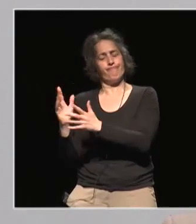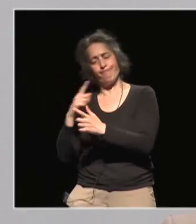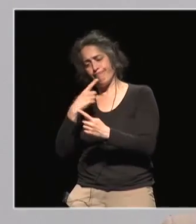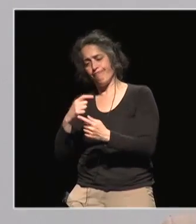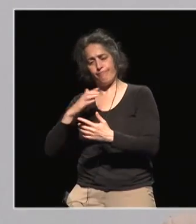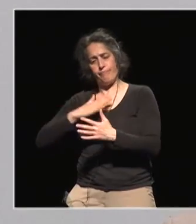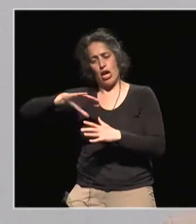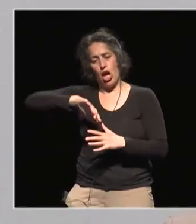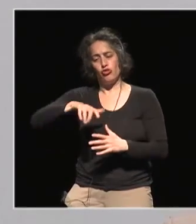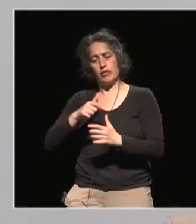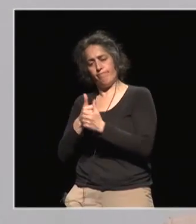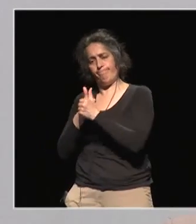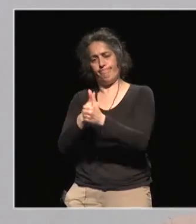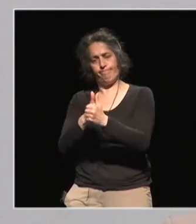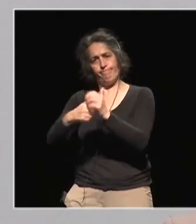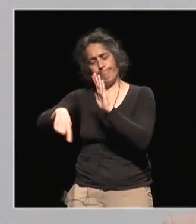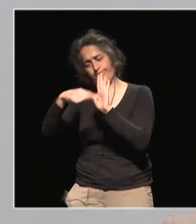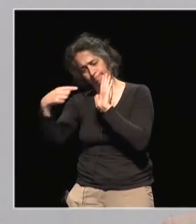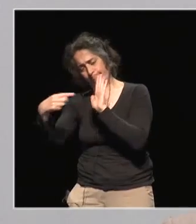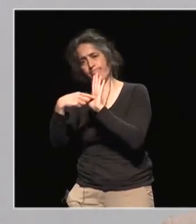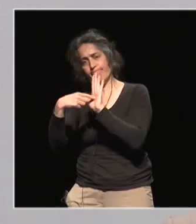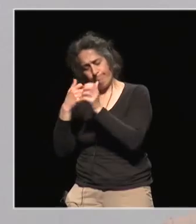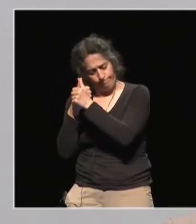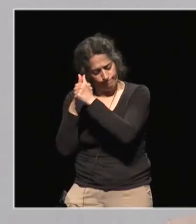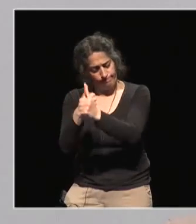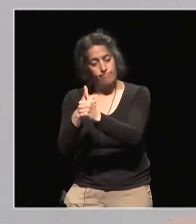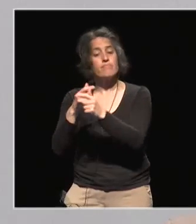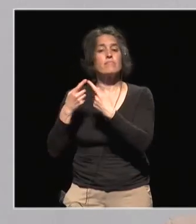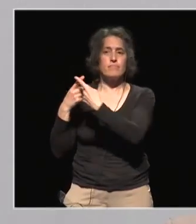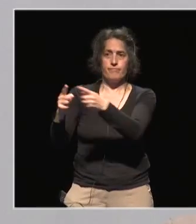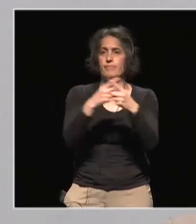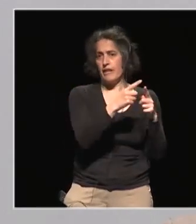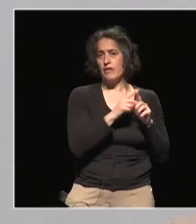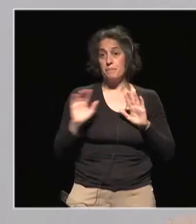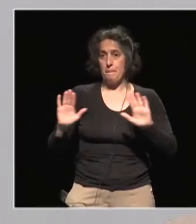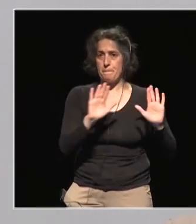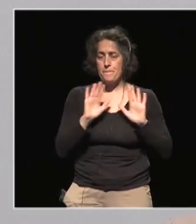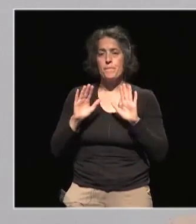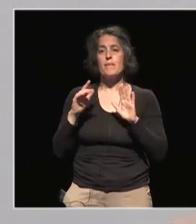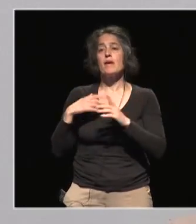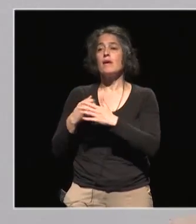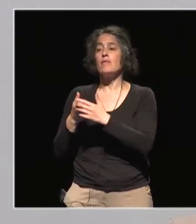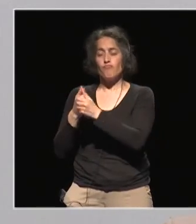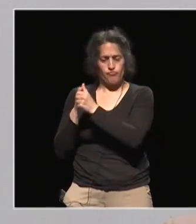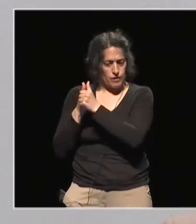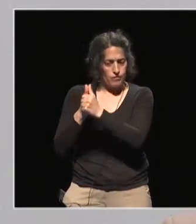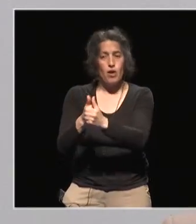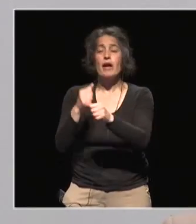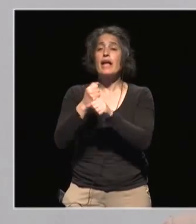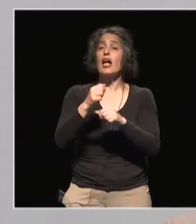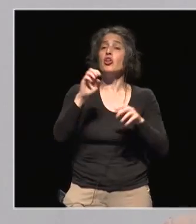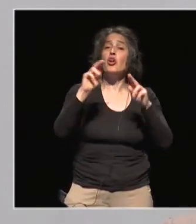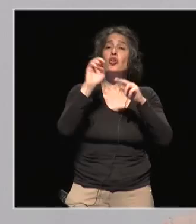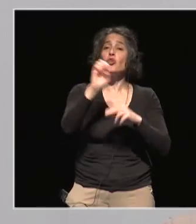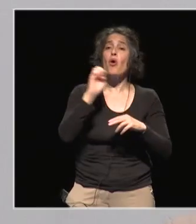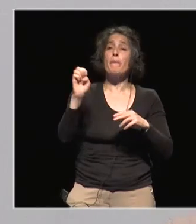undertaken with the help of international financial aid coming from the Europeans, coming from